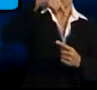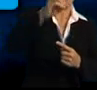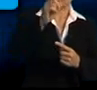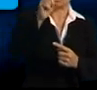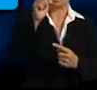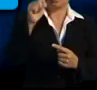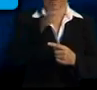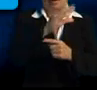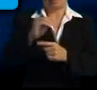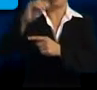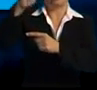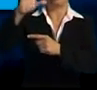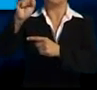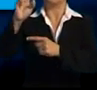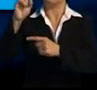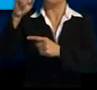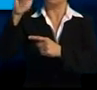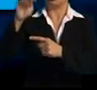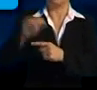carbonate and sodium carbonate.